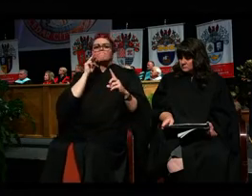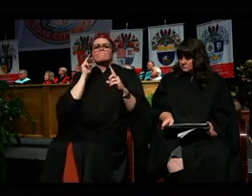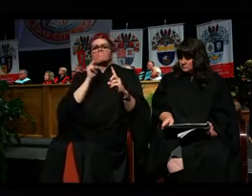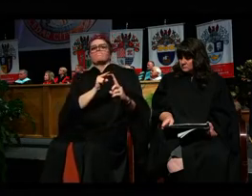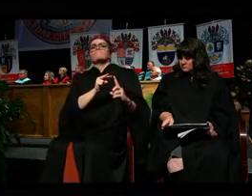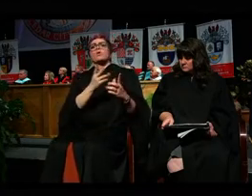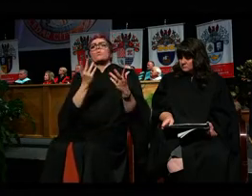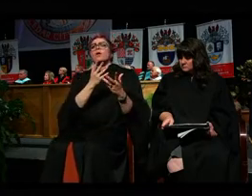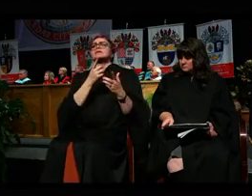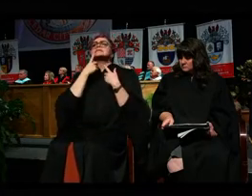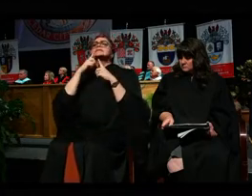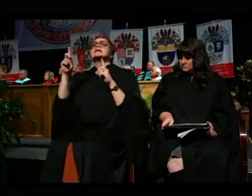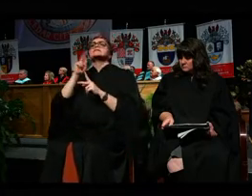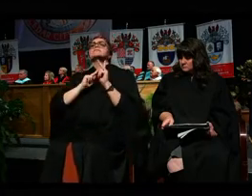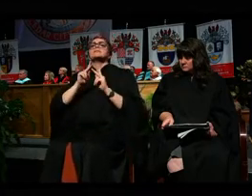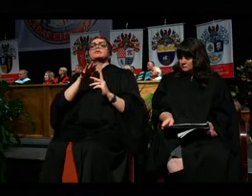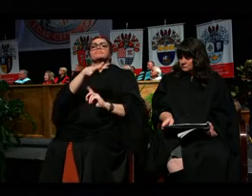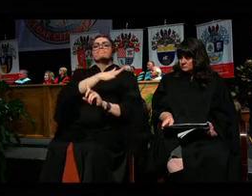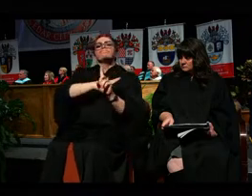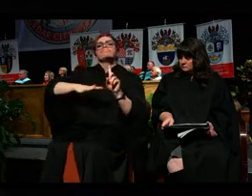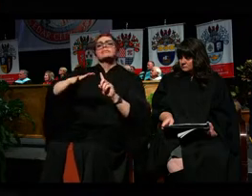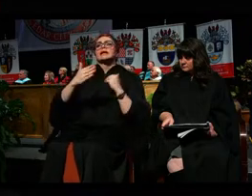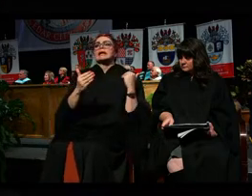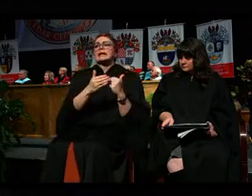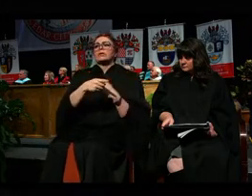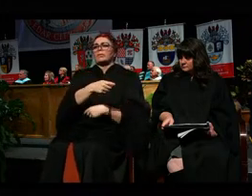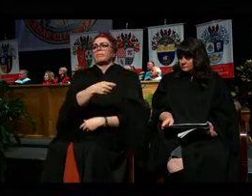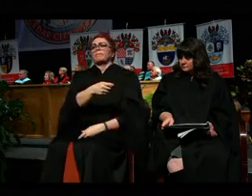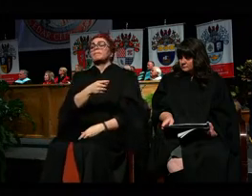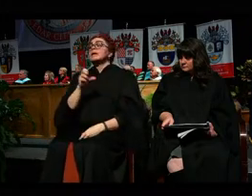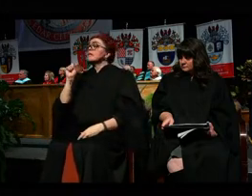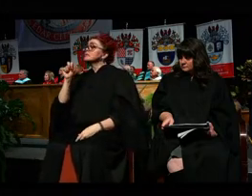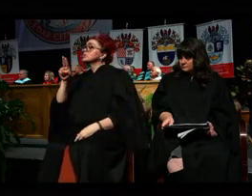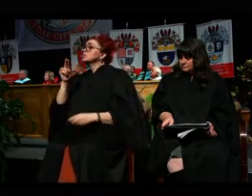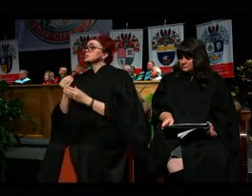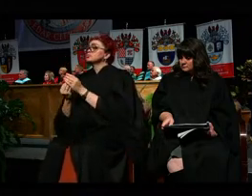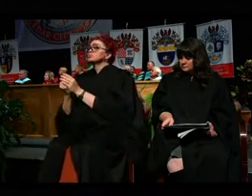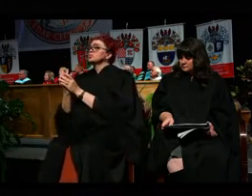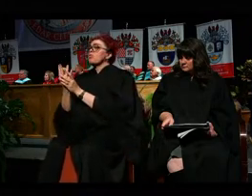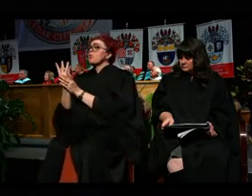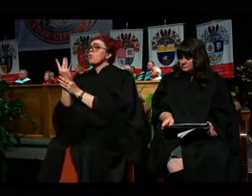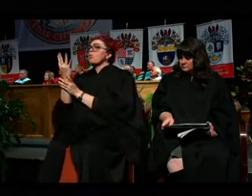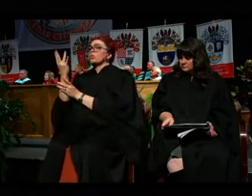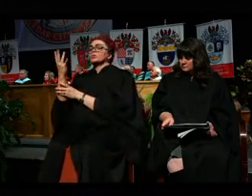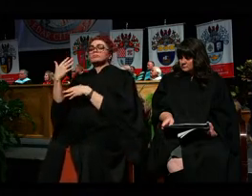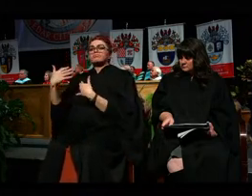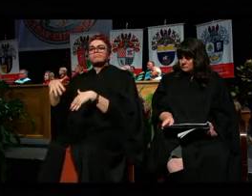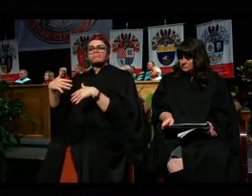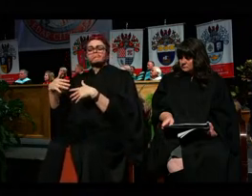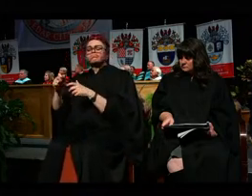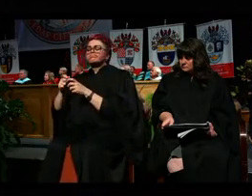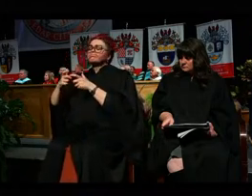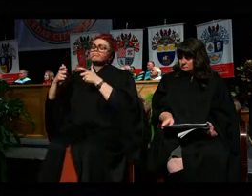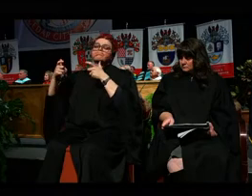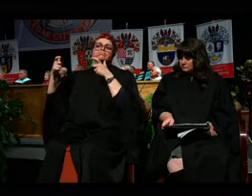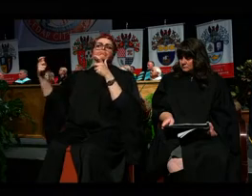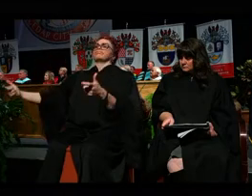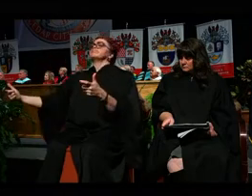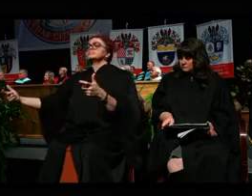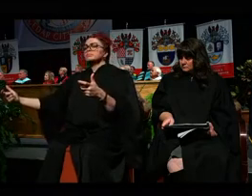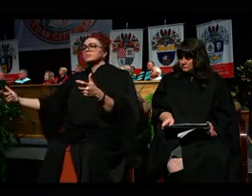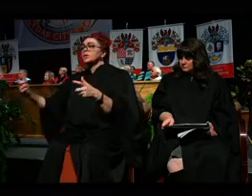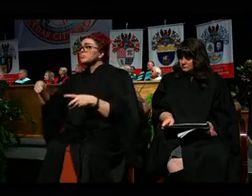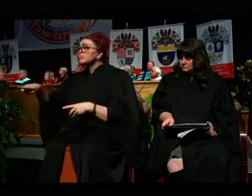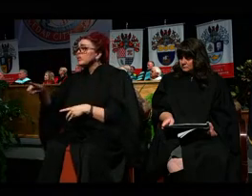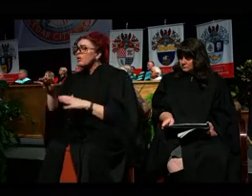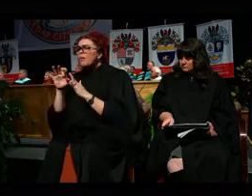nearby. As SUU grows and flourishes at an exponential rate, you have